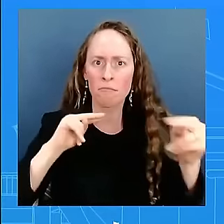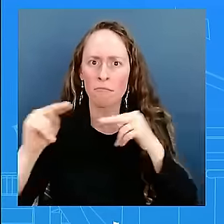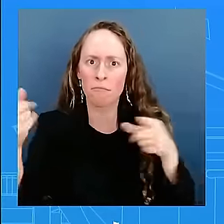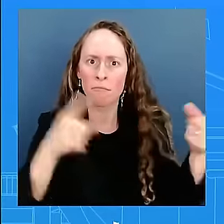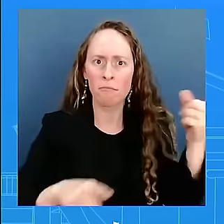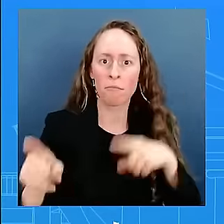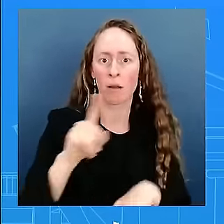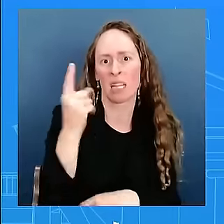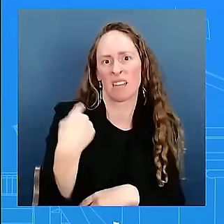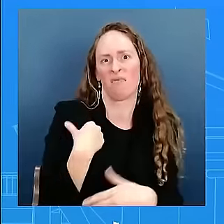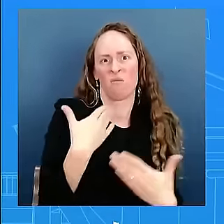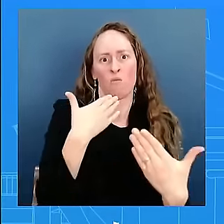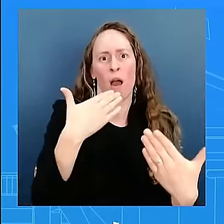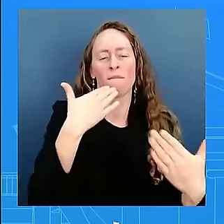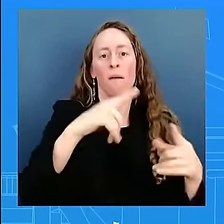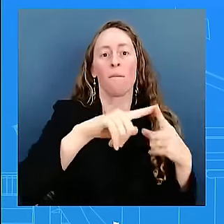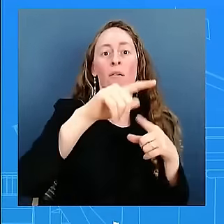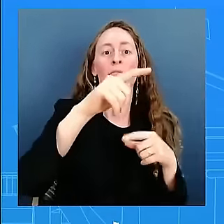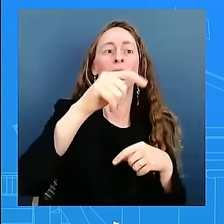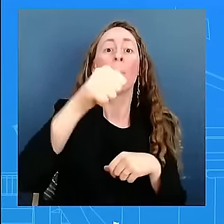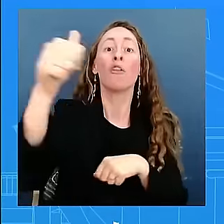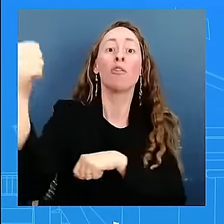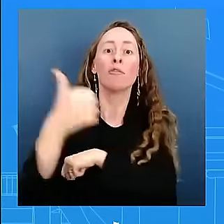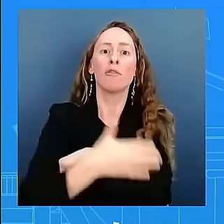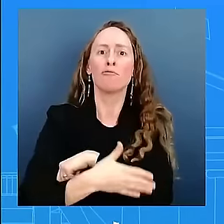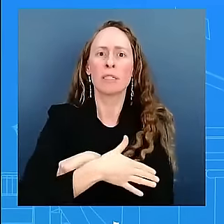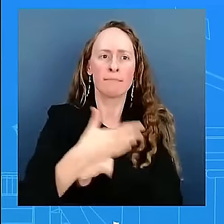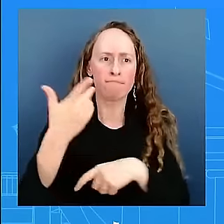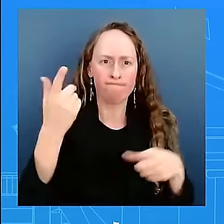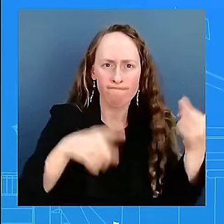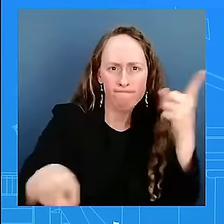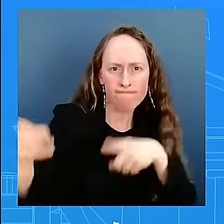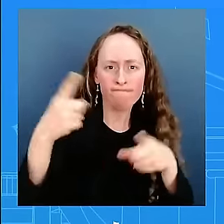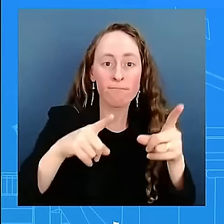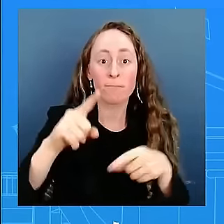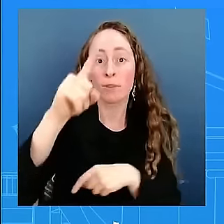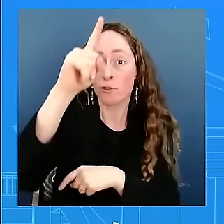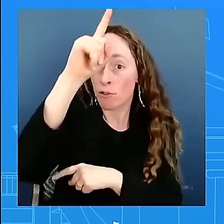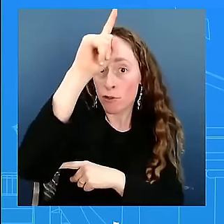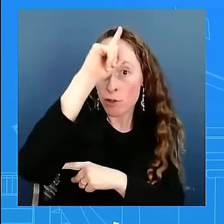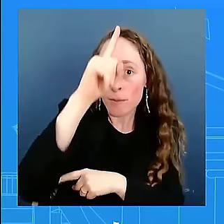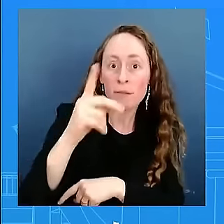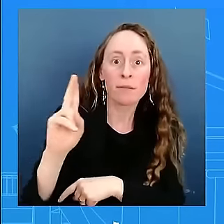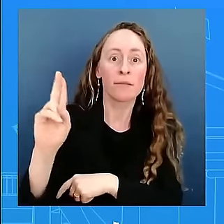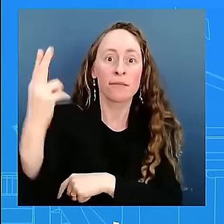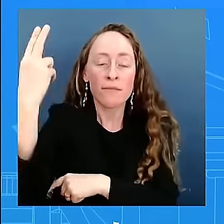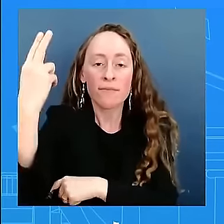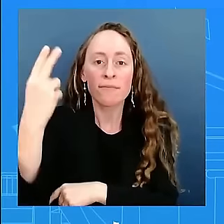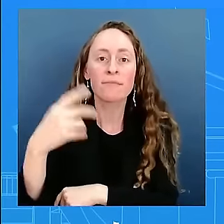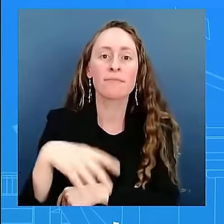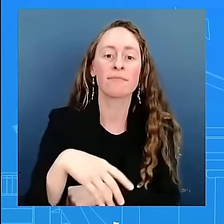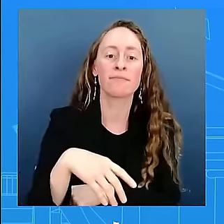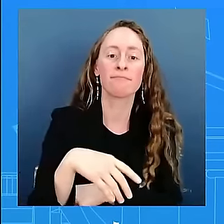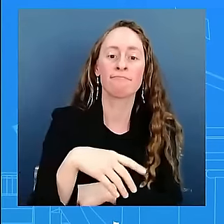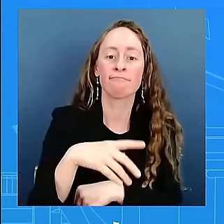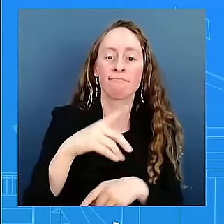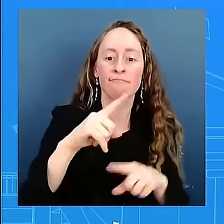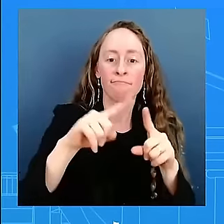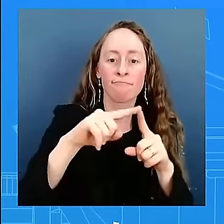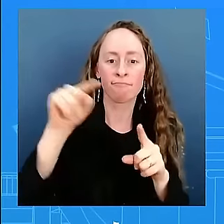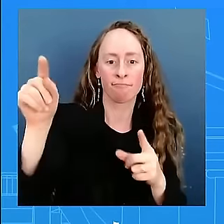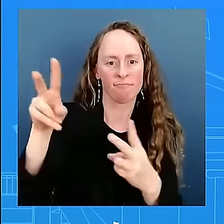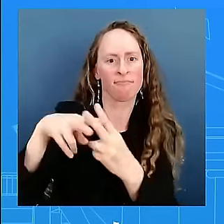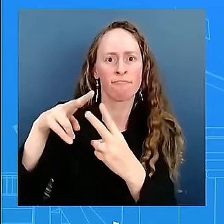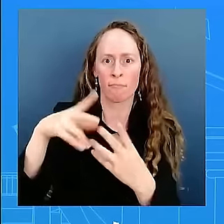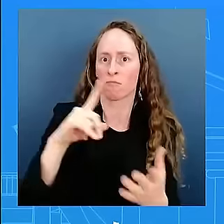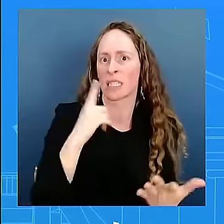this. Obviously, we talked. I talked about Germany, Slovenia, and so I don't have anything